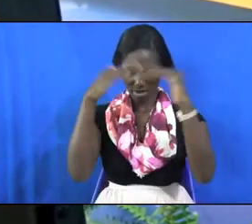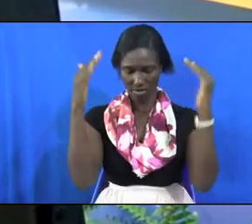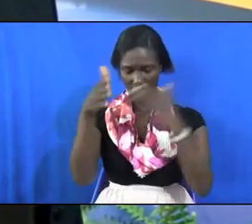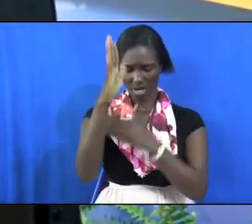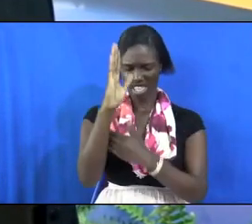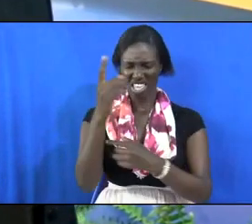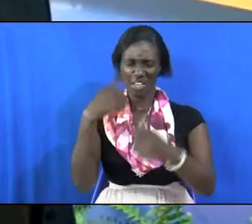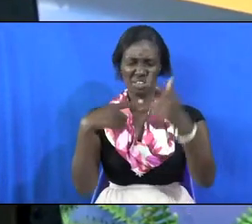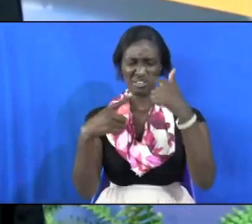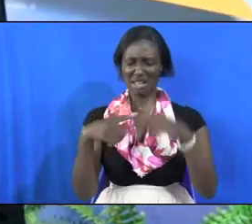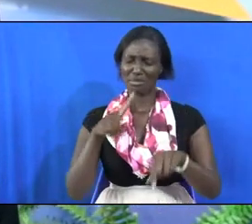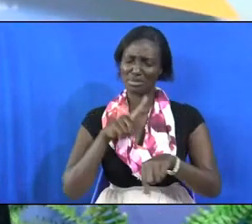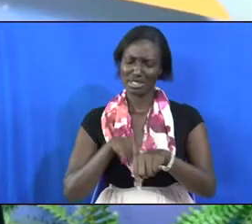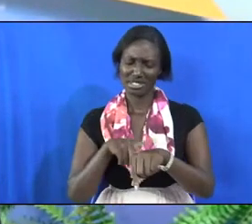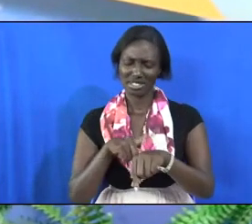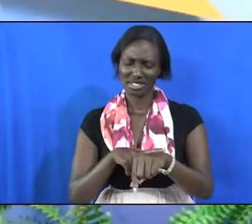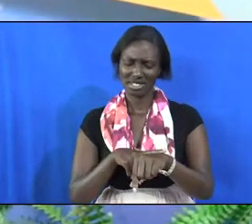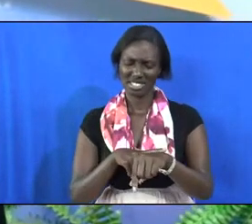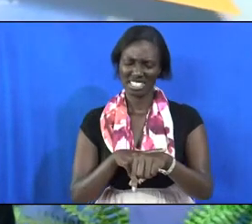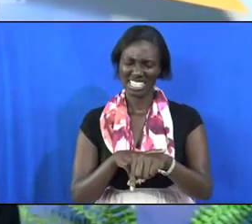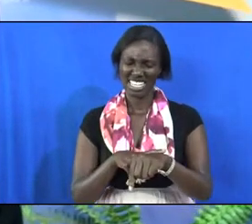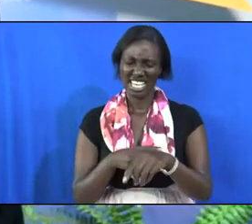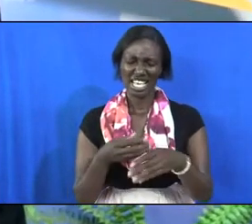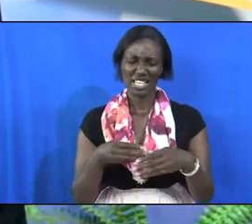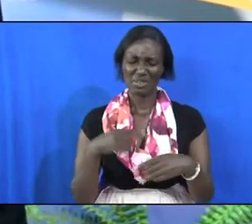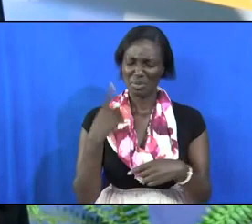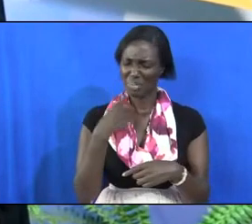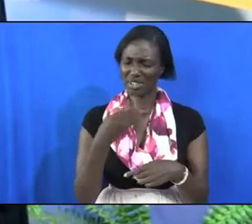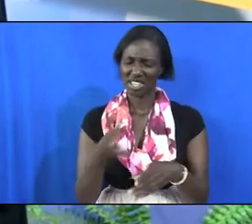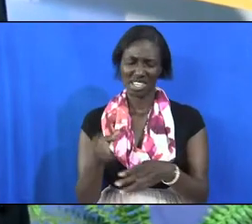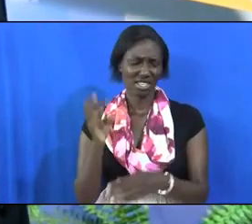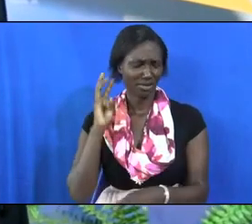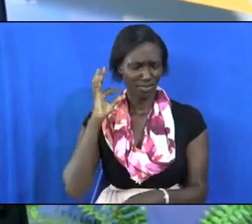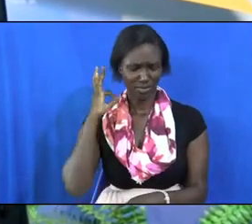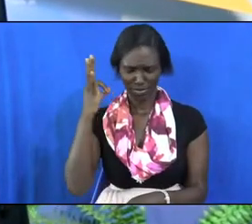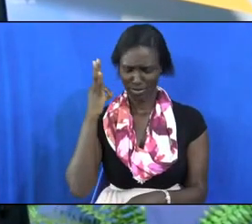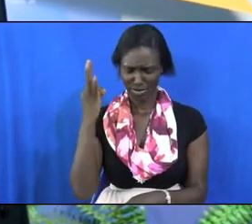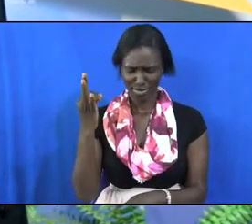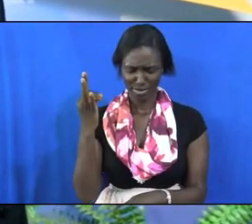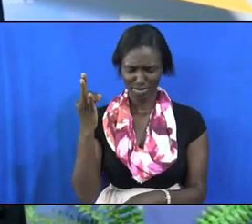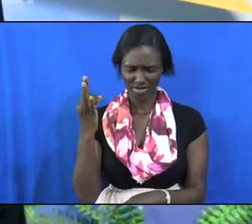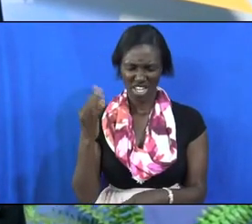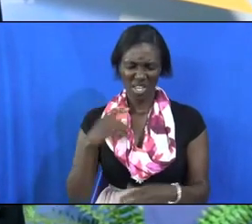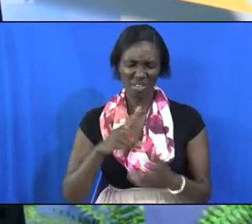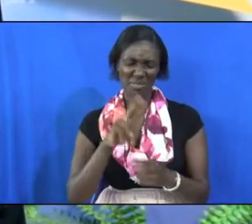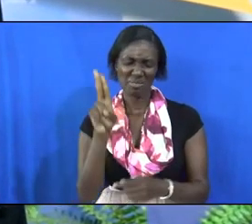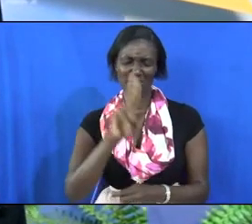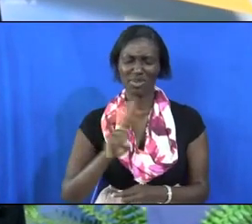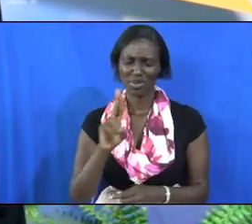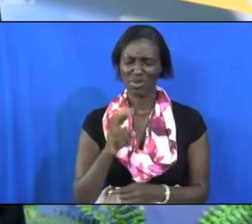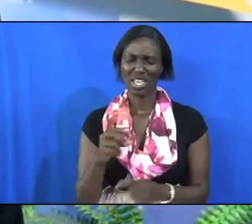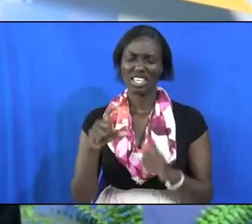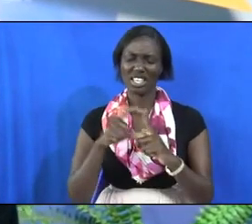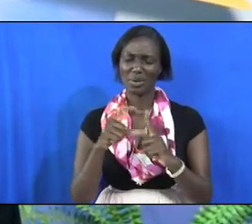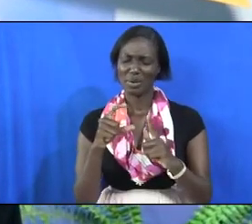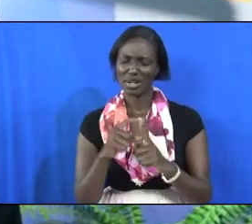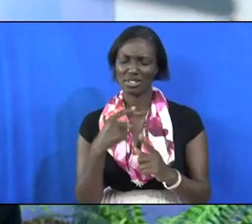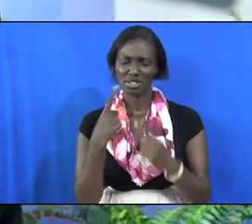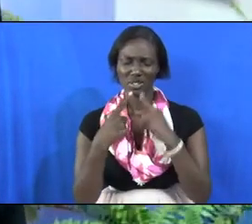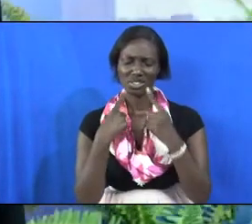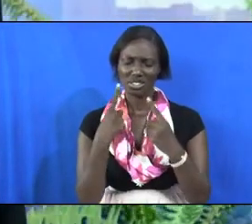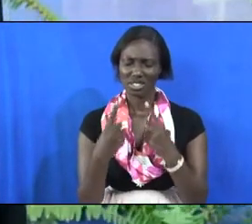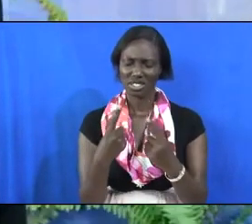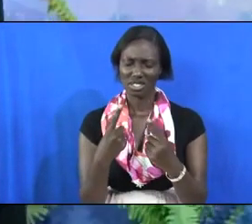have come this time, even as we present this sermon, that we have that you may use us. The words that we're going to